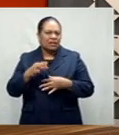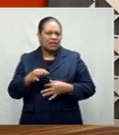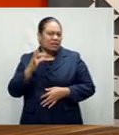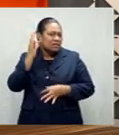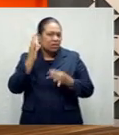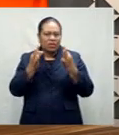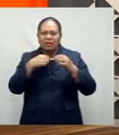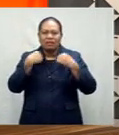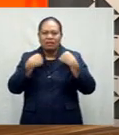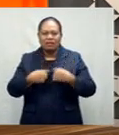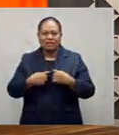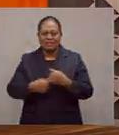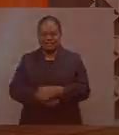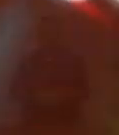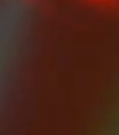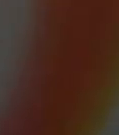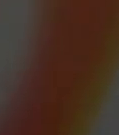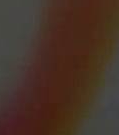Details after the break.